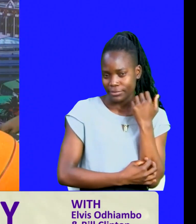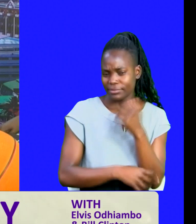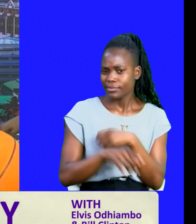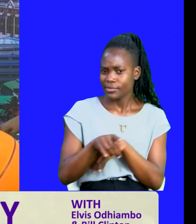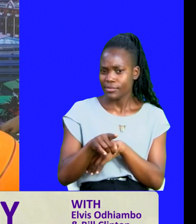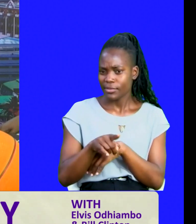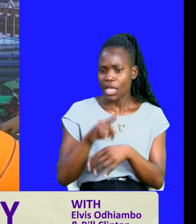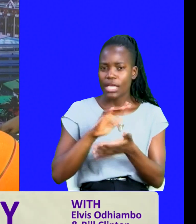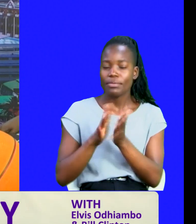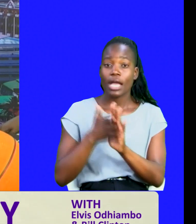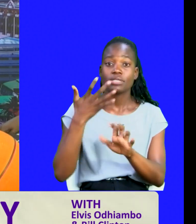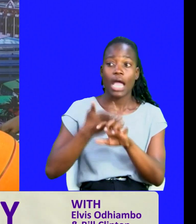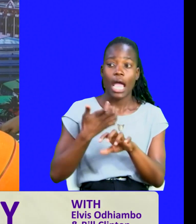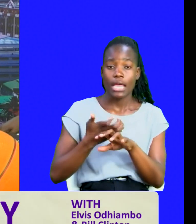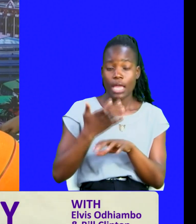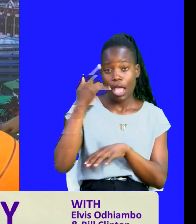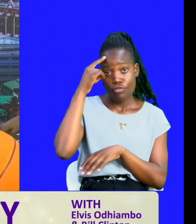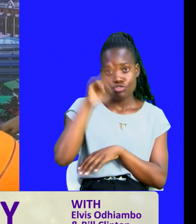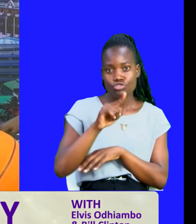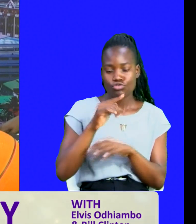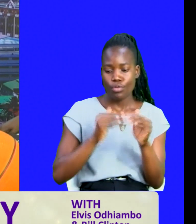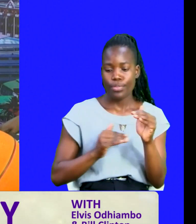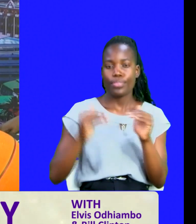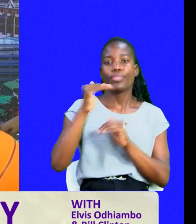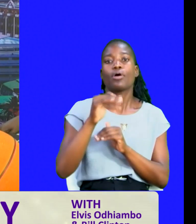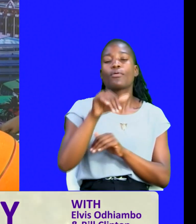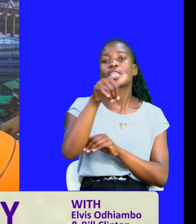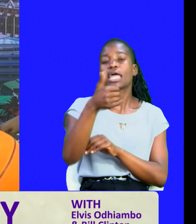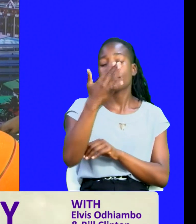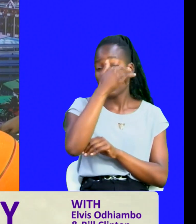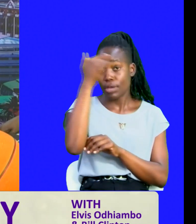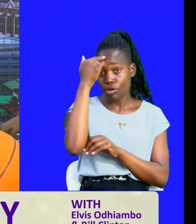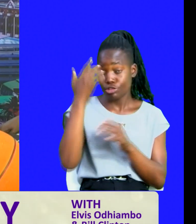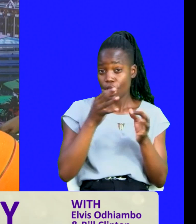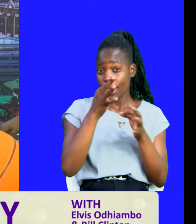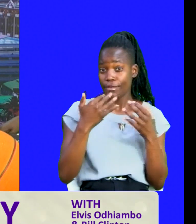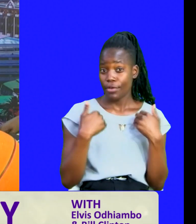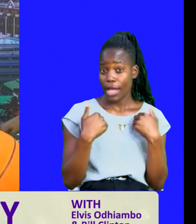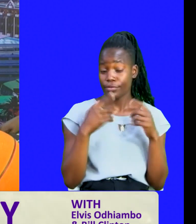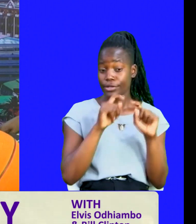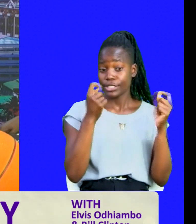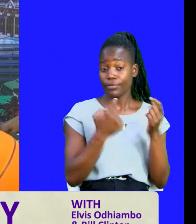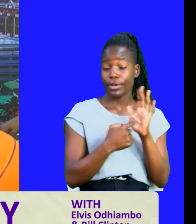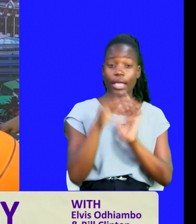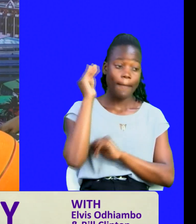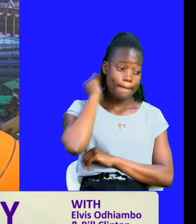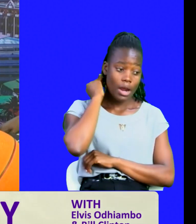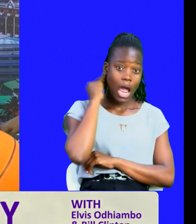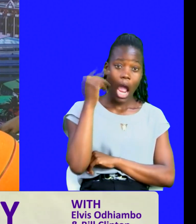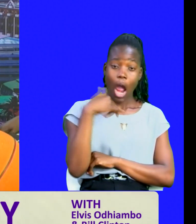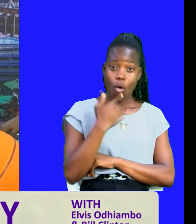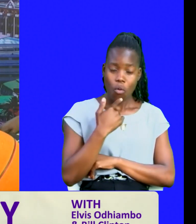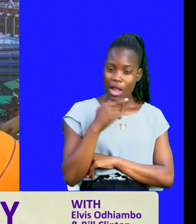it gets difficult, and for you to catch up to the rest. Because when you have teams like Muranga Seals, who were once